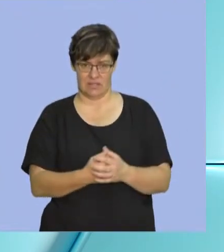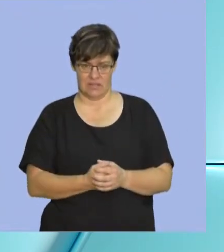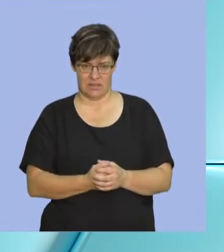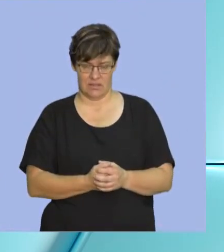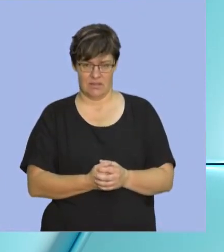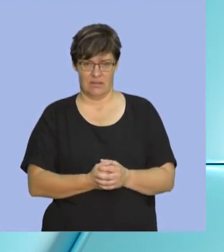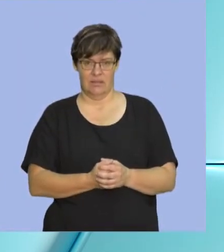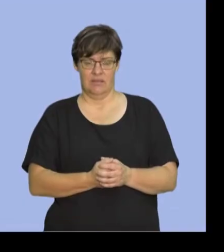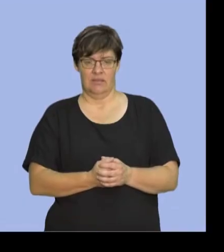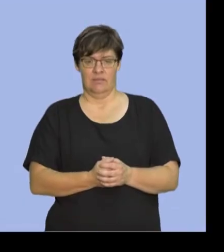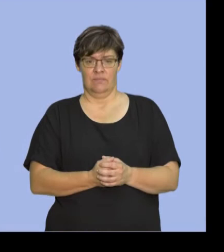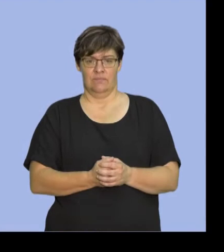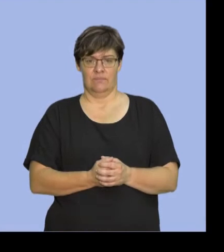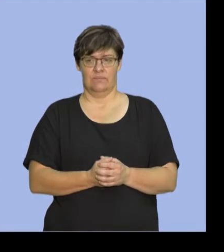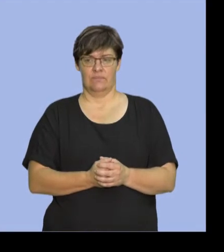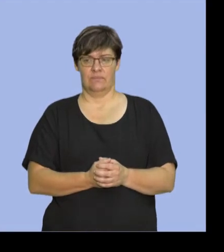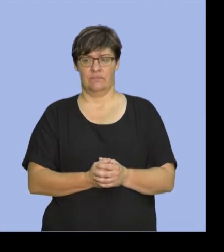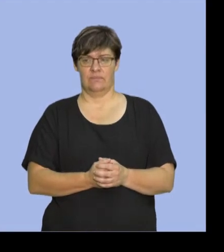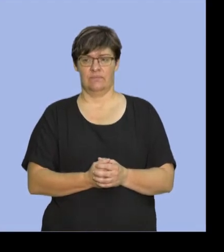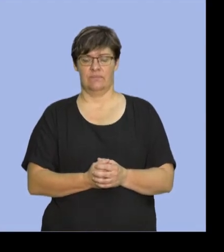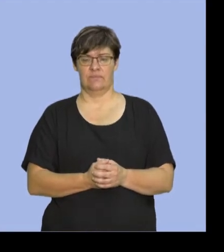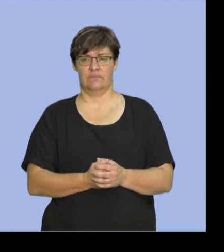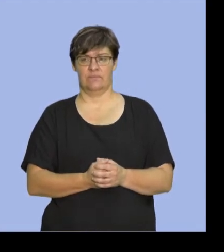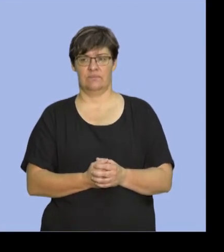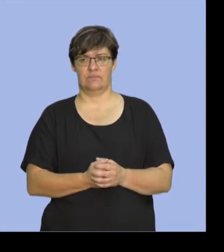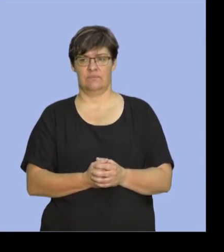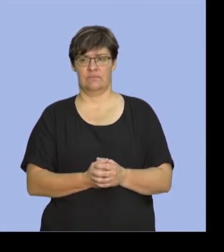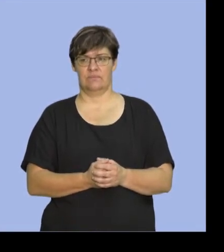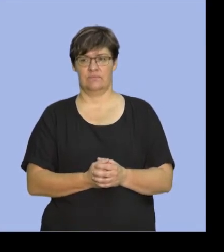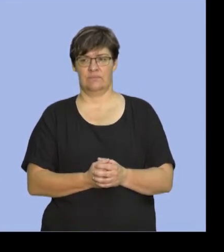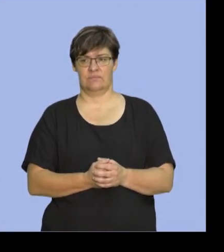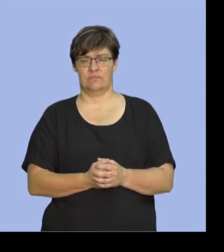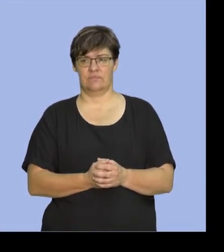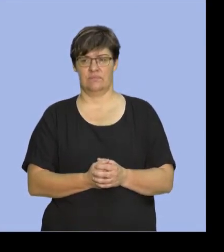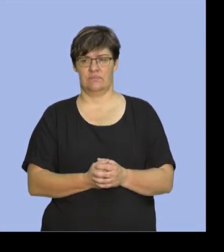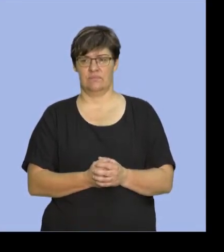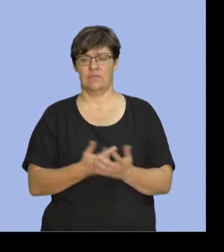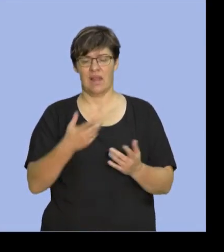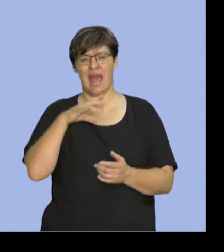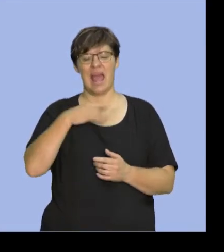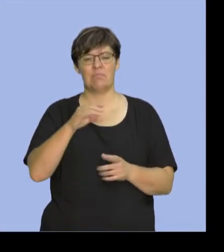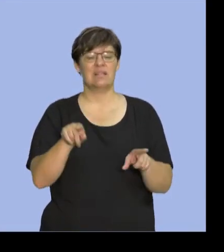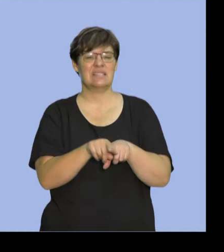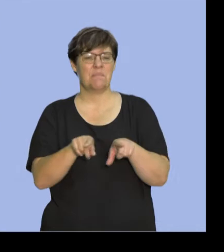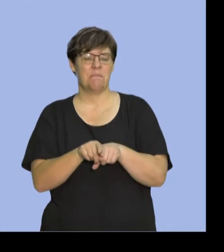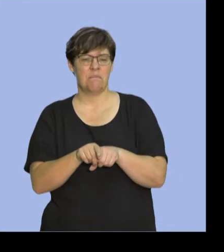each other. Right, so an example of an ectothermic animal are the